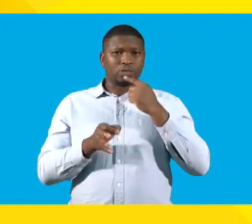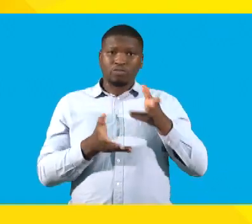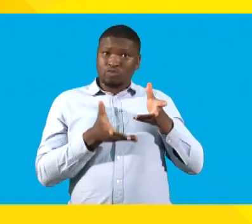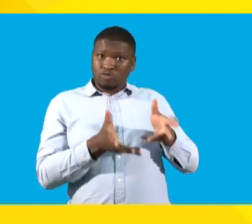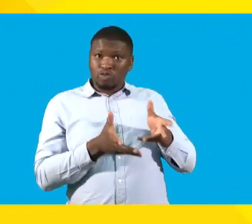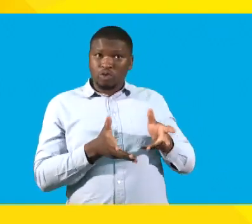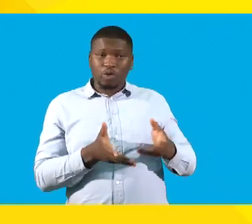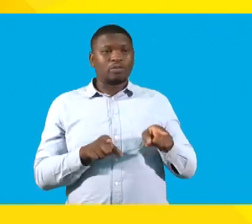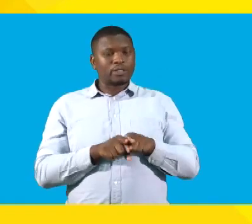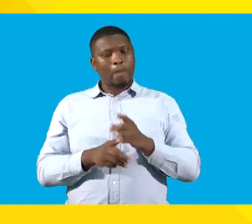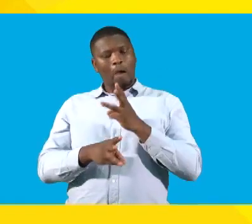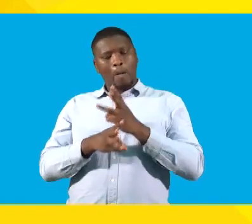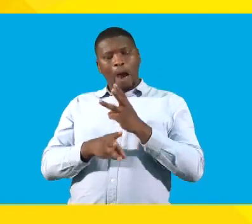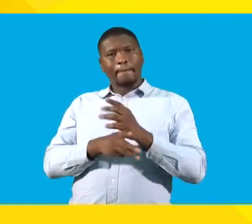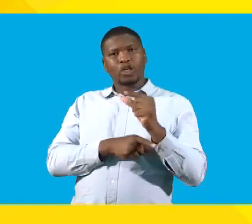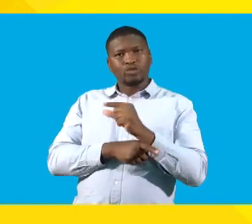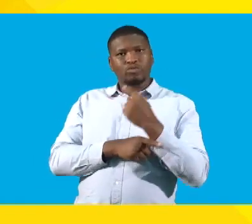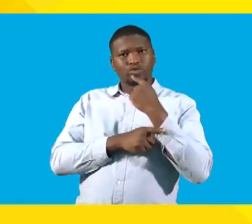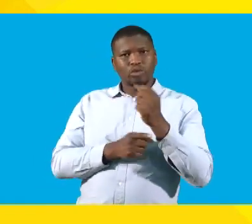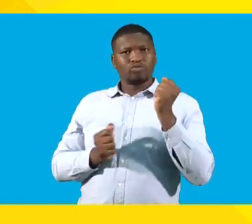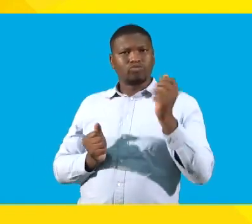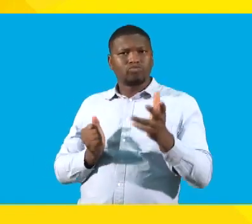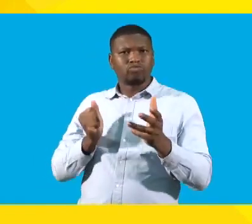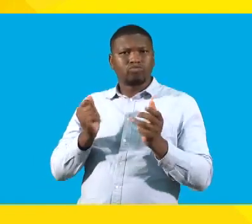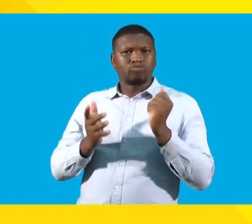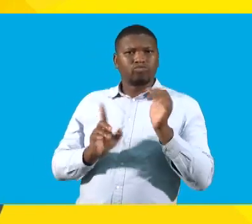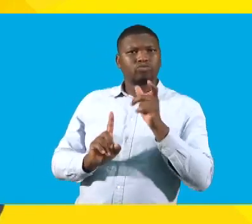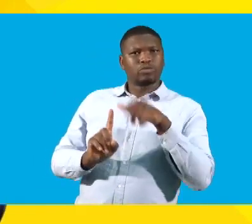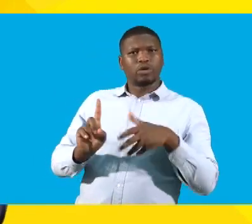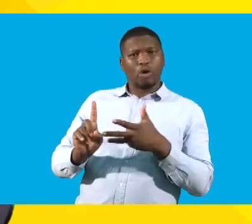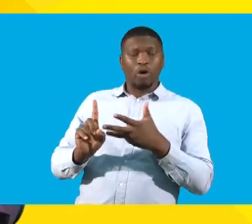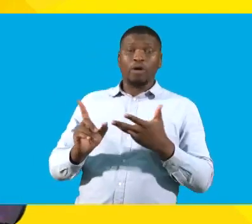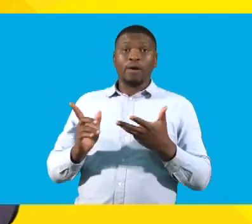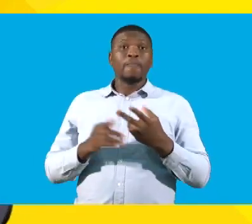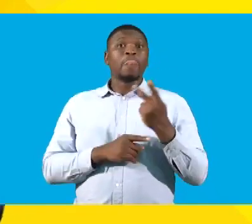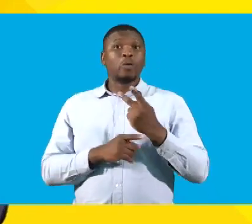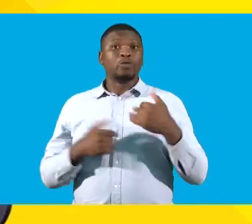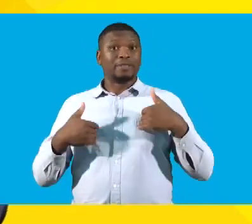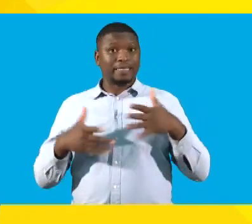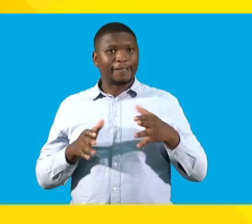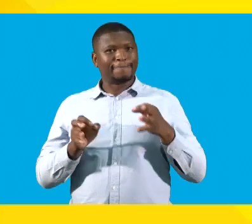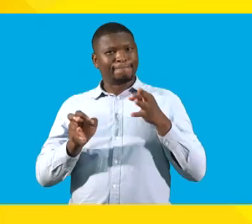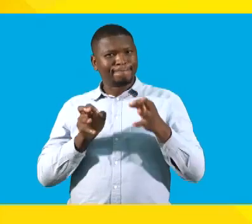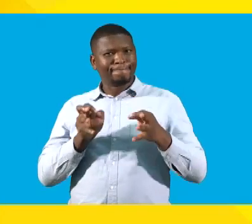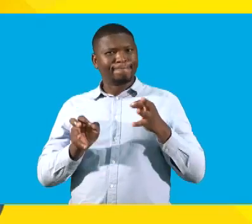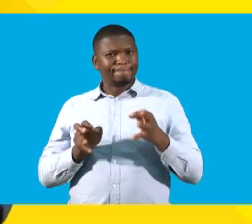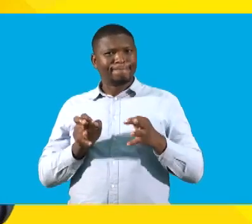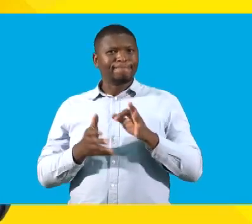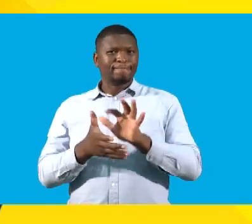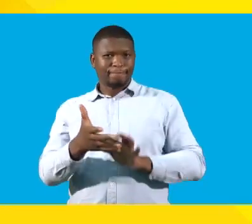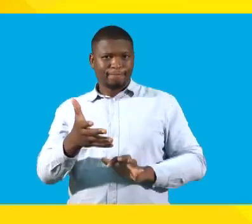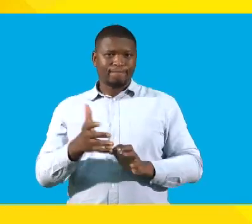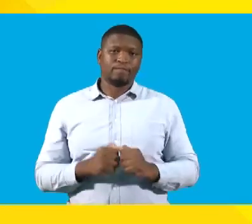context, and you need to say, this is what Mamaji says to the fictional author in Pondicherry,